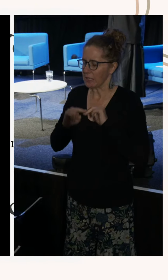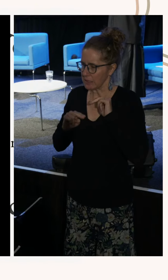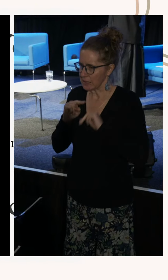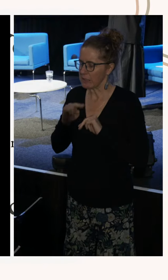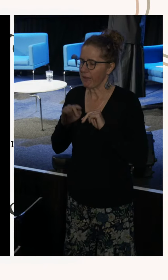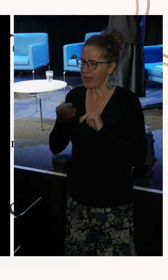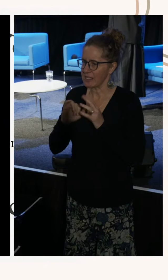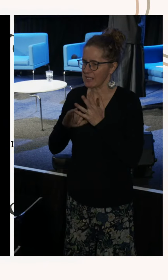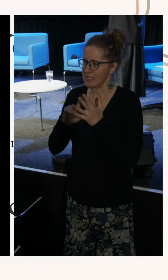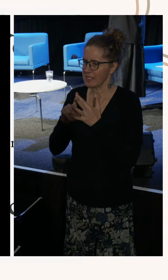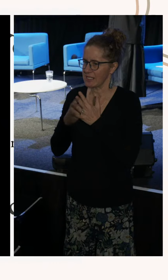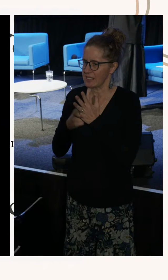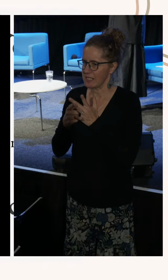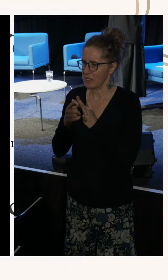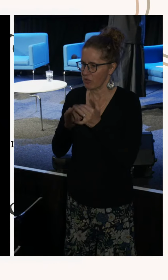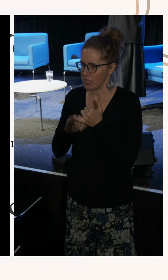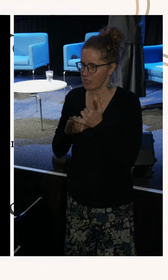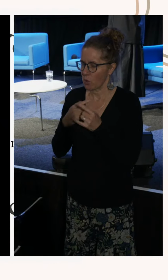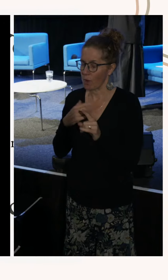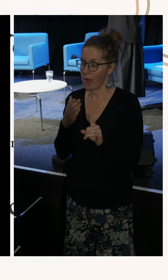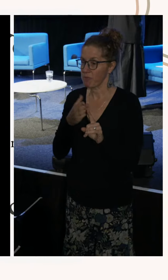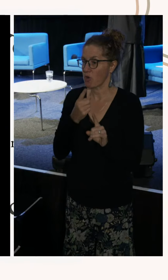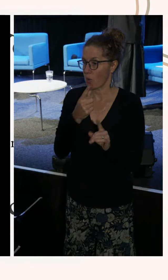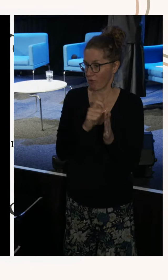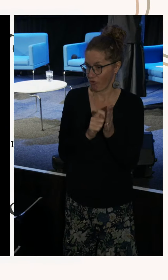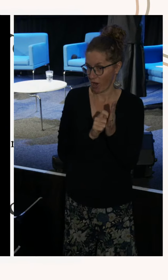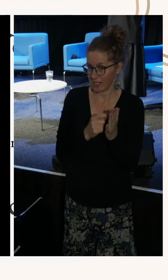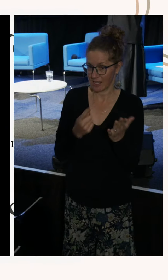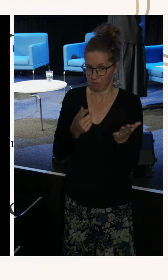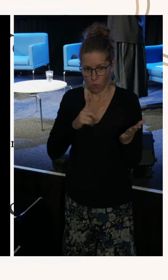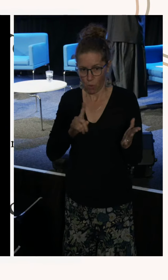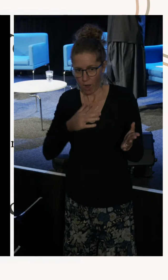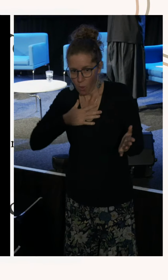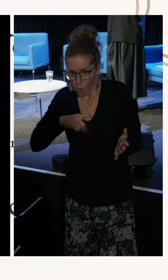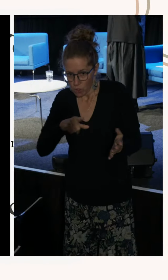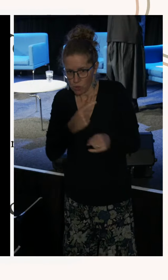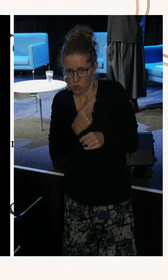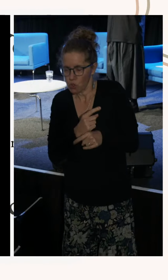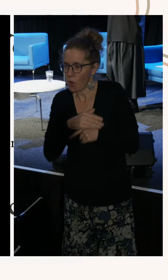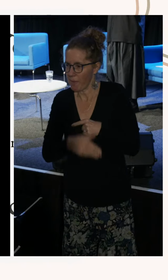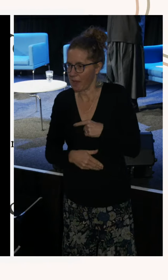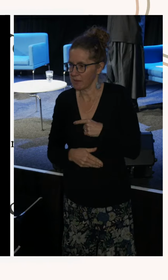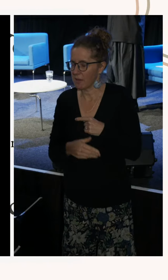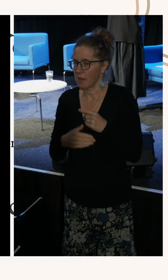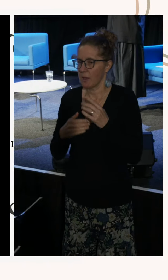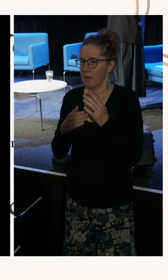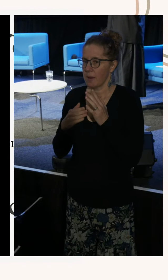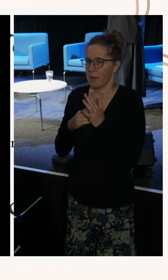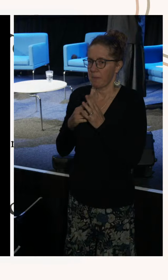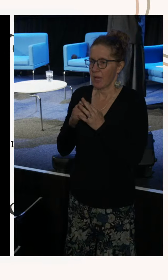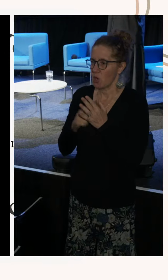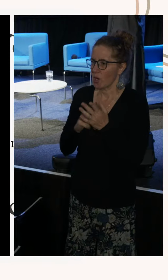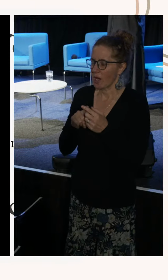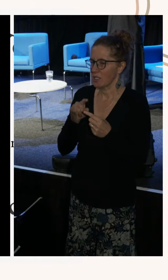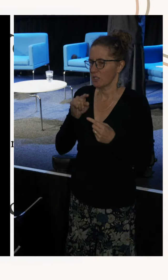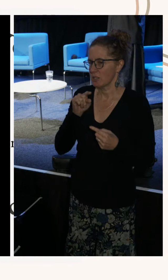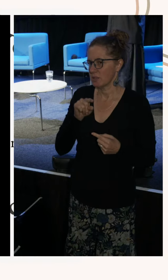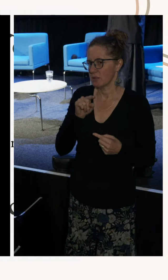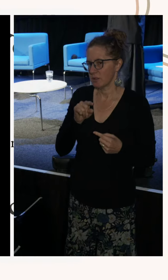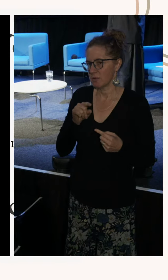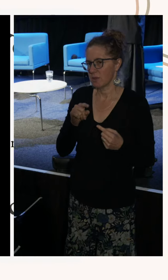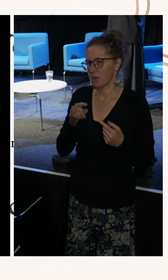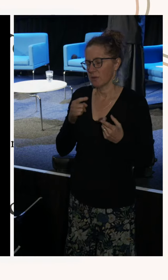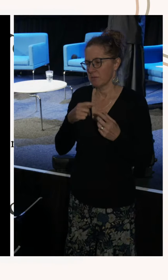we've approached a writer and we said, this is what I want you to talk about. Nayuka is a Gunditjmara,